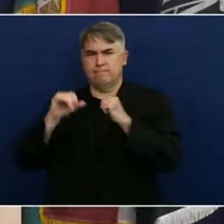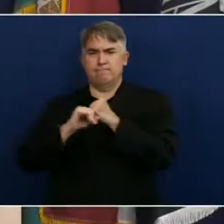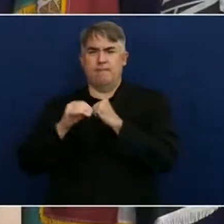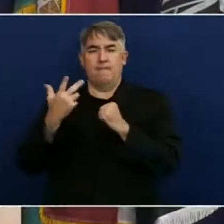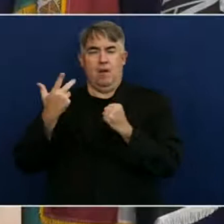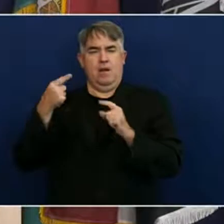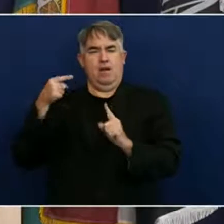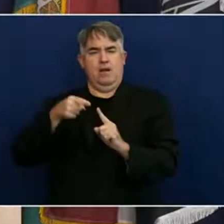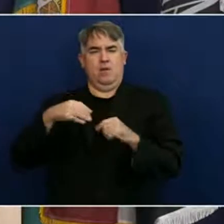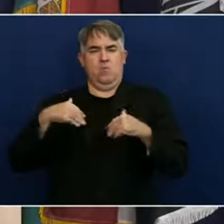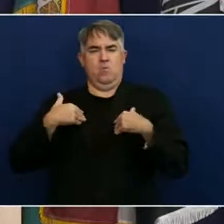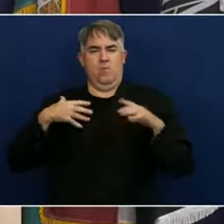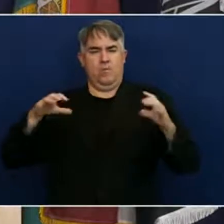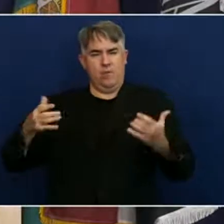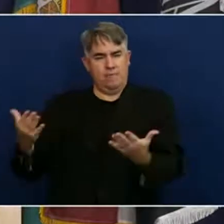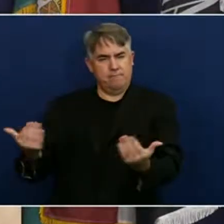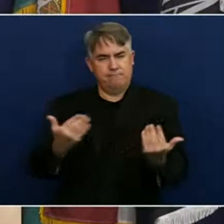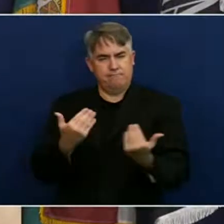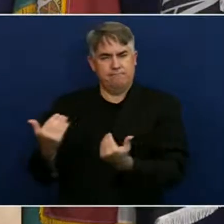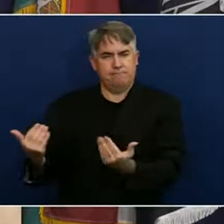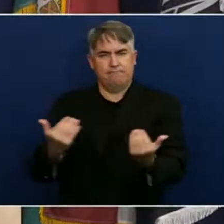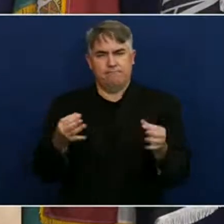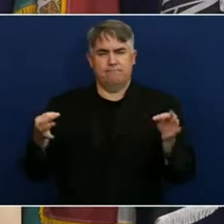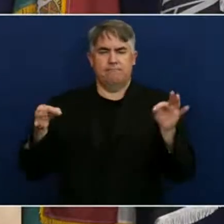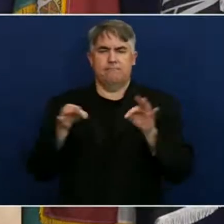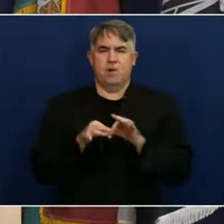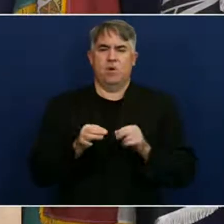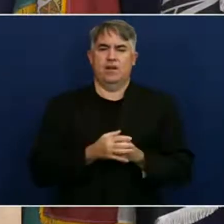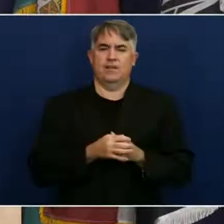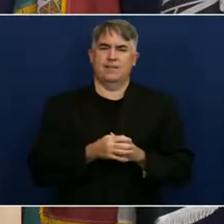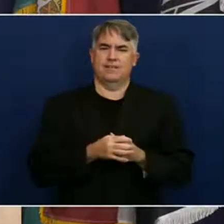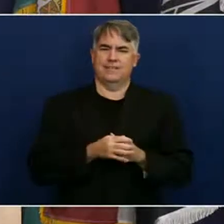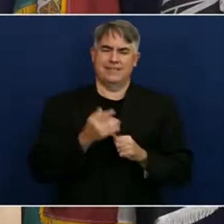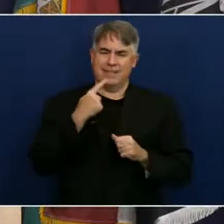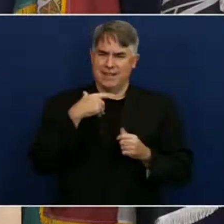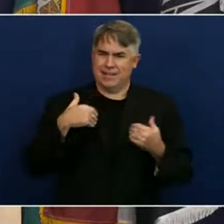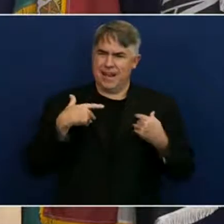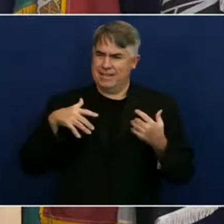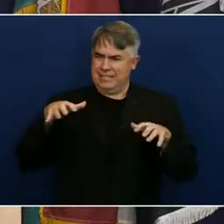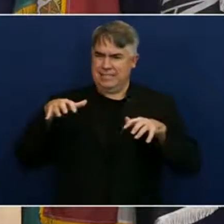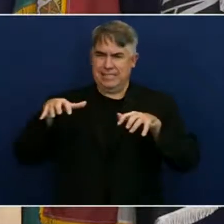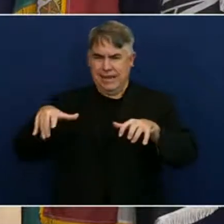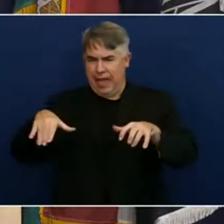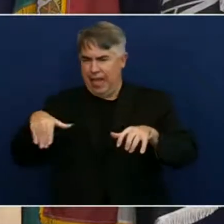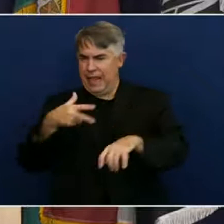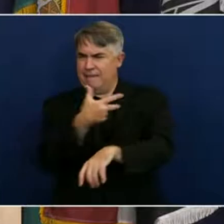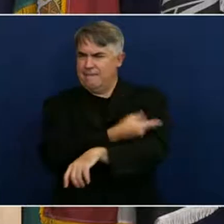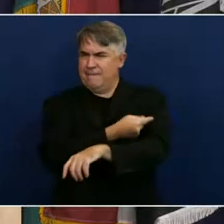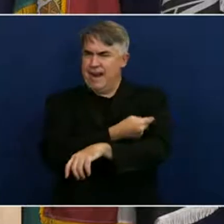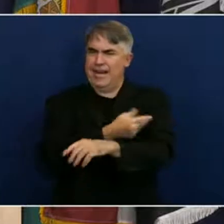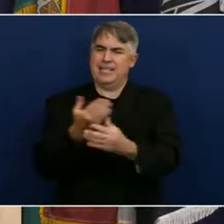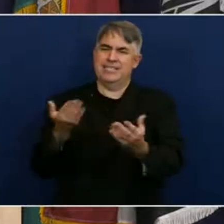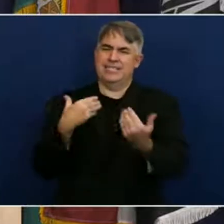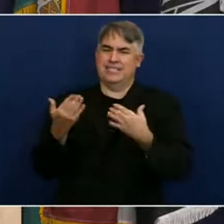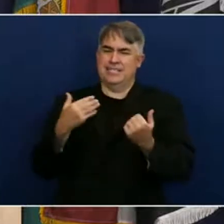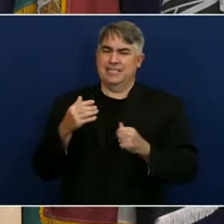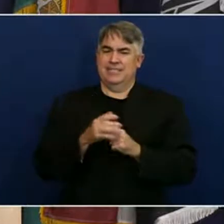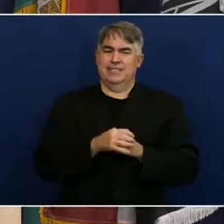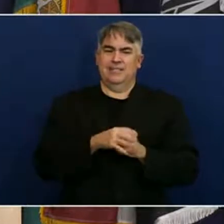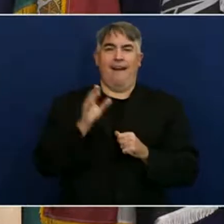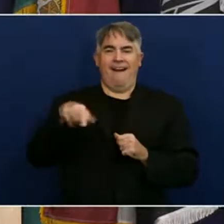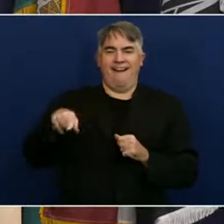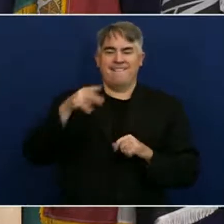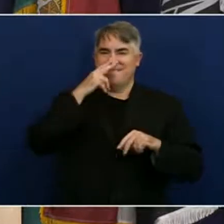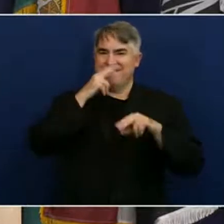the coming weeks, again with an effort and an eye towards engaging a variety of populations. We're excited about the youth contest,